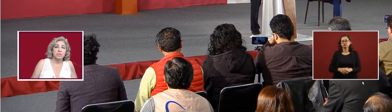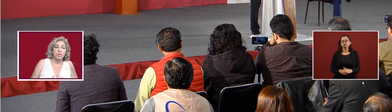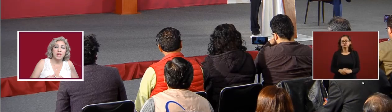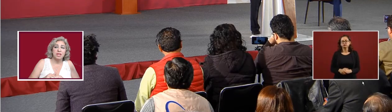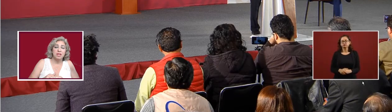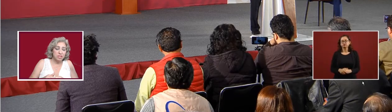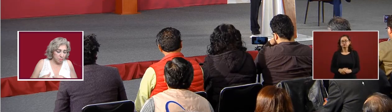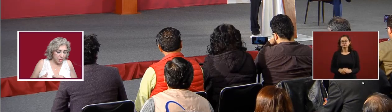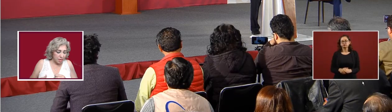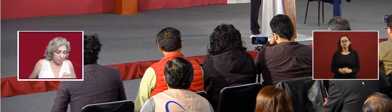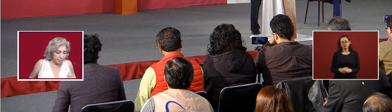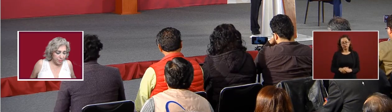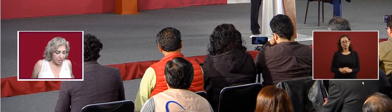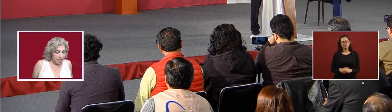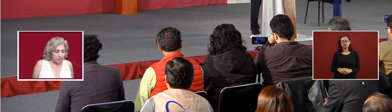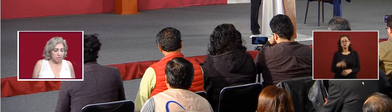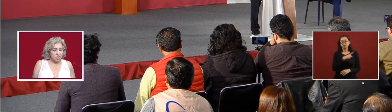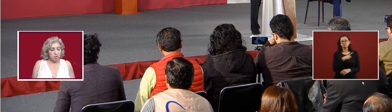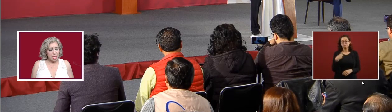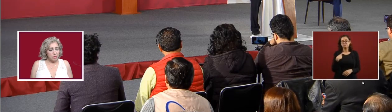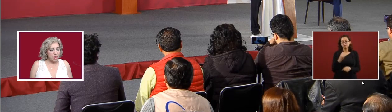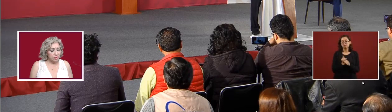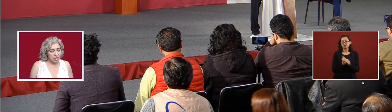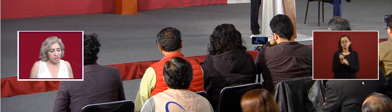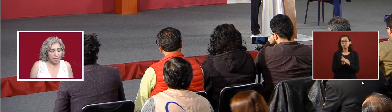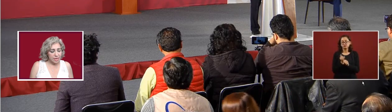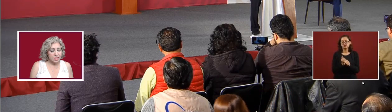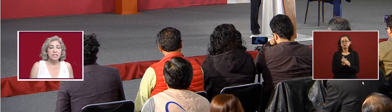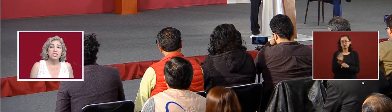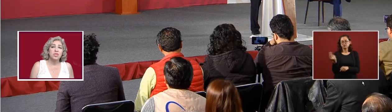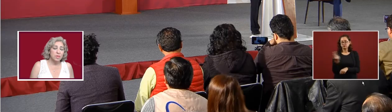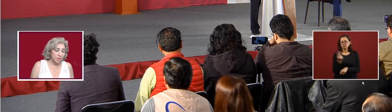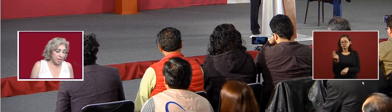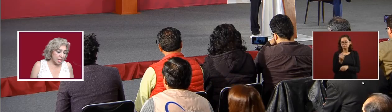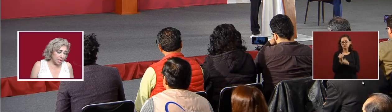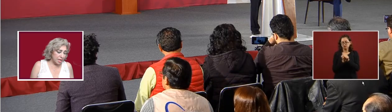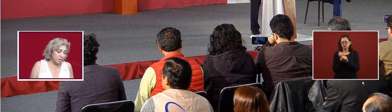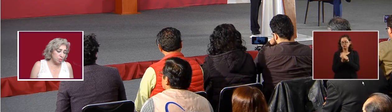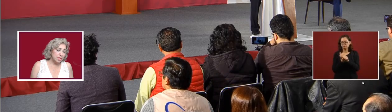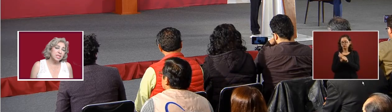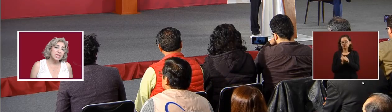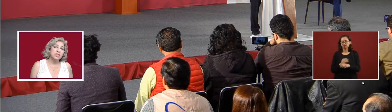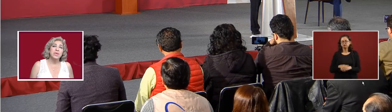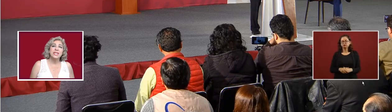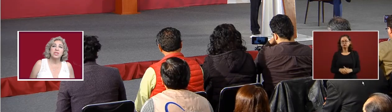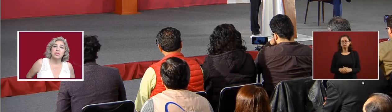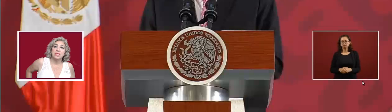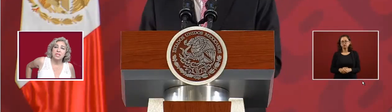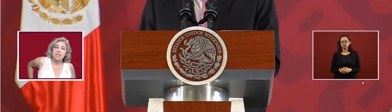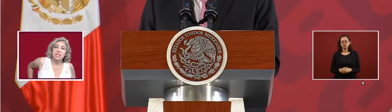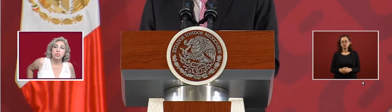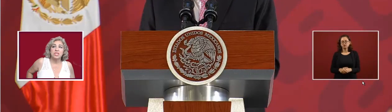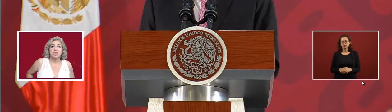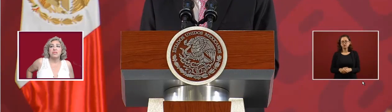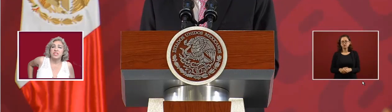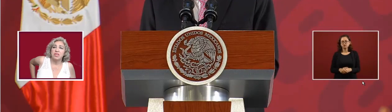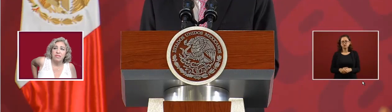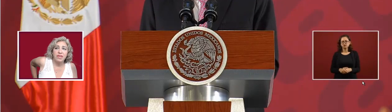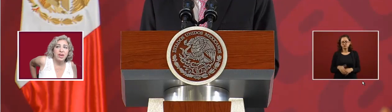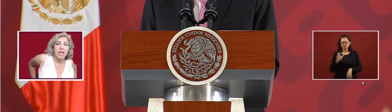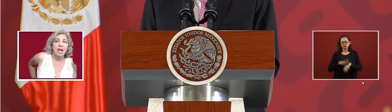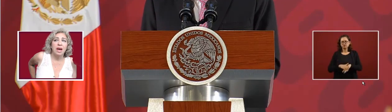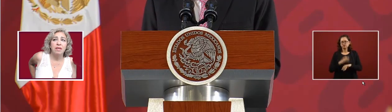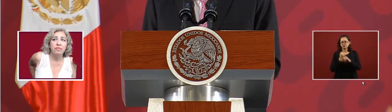it's what it used to be so yeah we have to look at it so in other words his resources his reserves